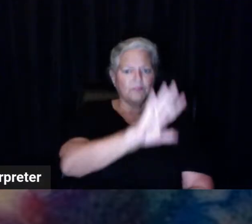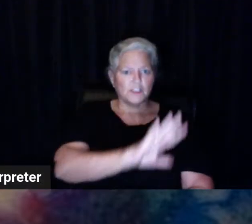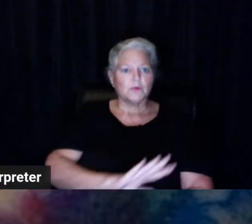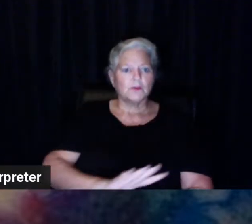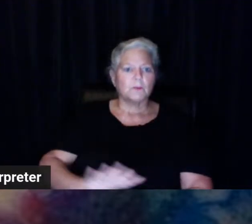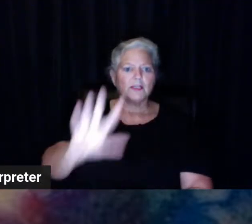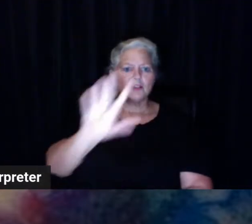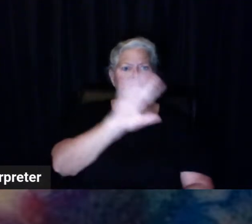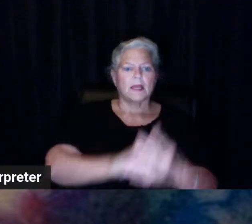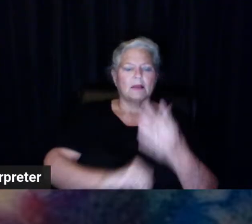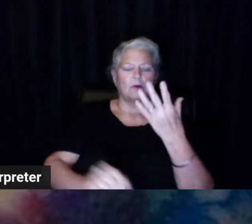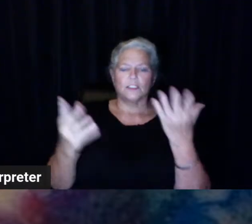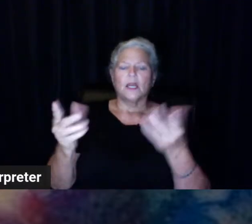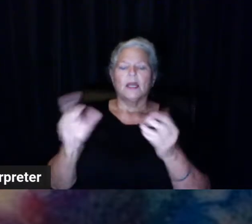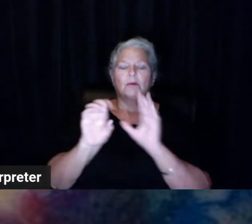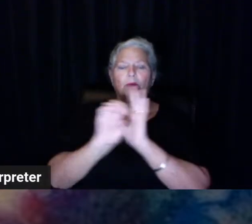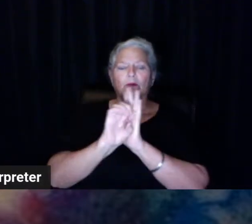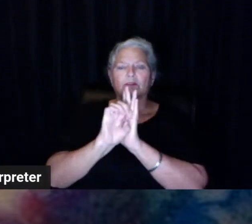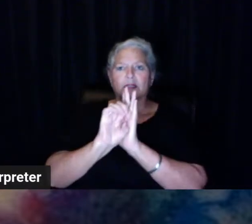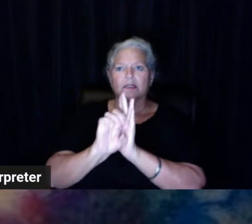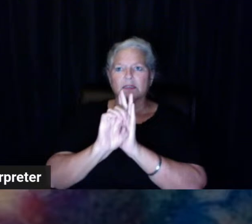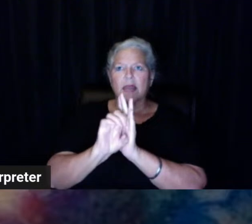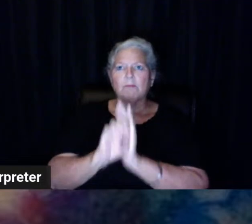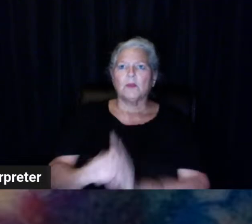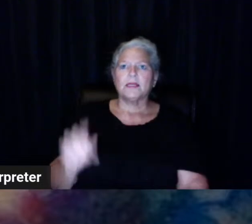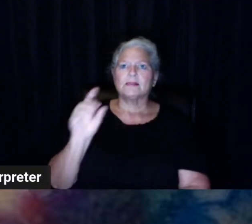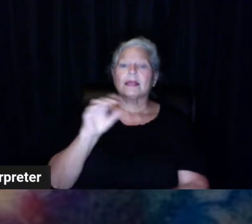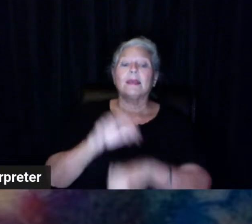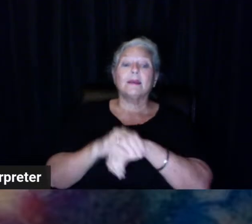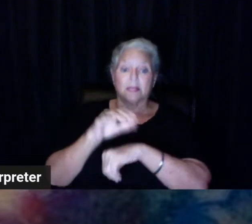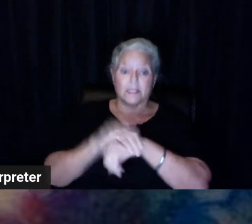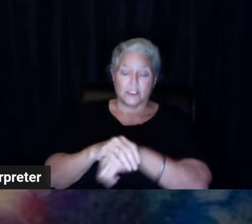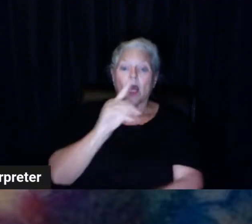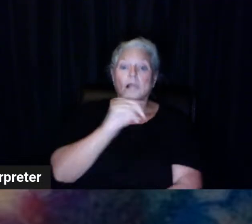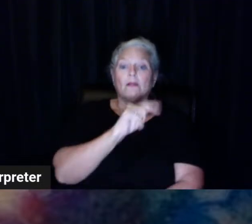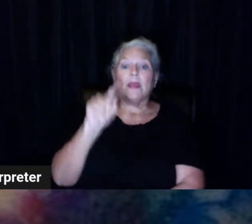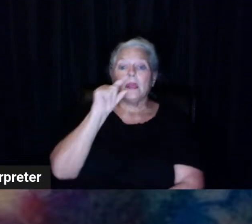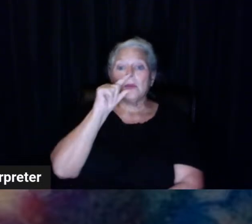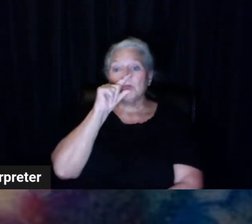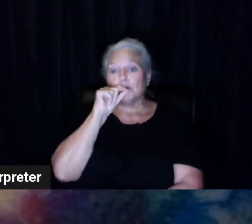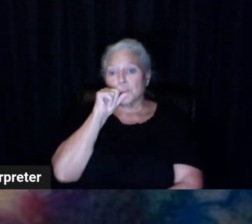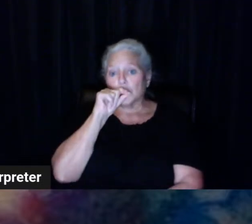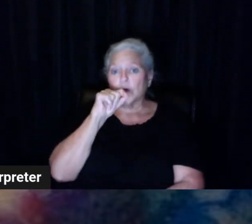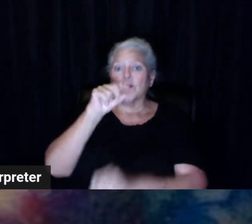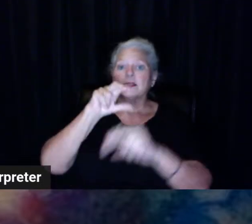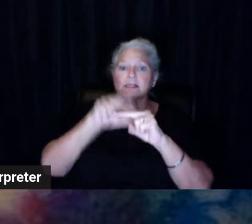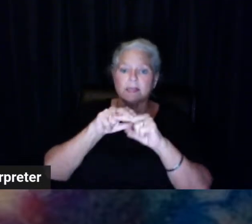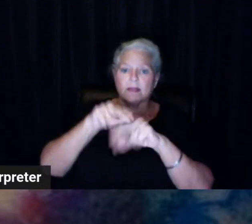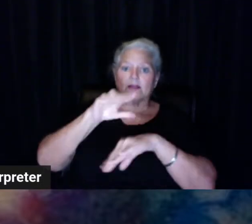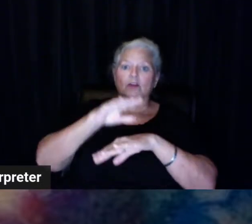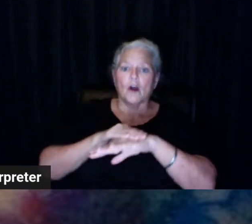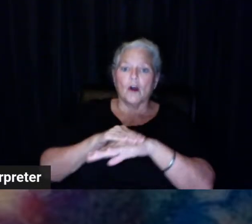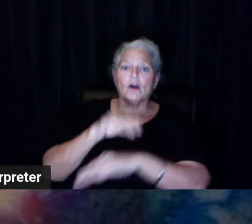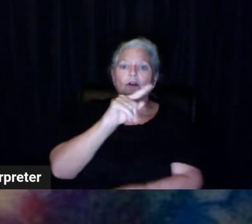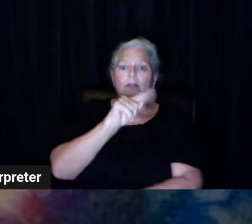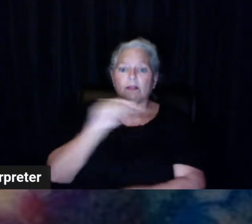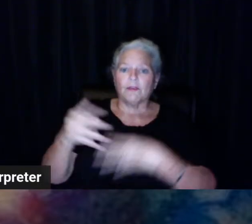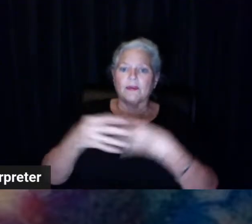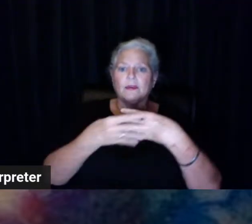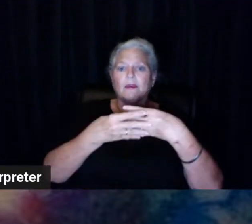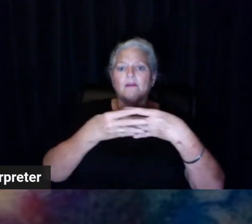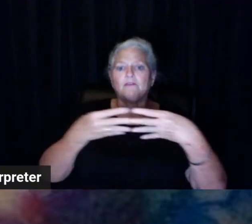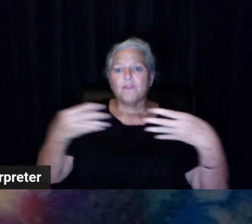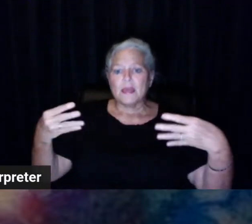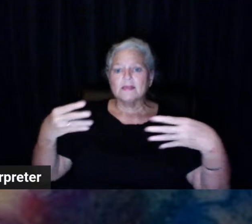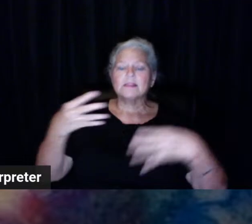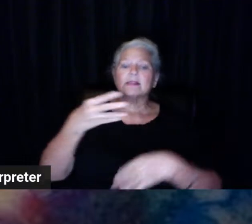it's a visual spatial language. A perfect example is English. The bird sat on